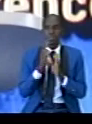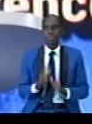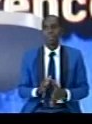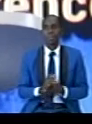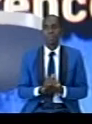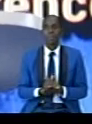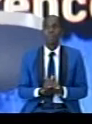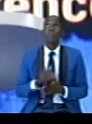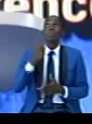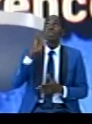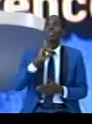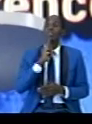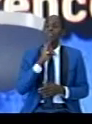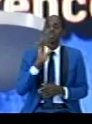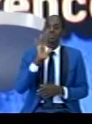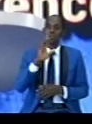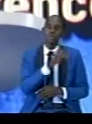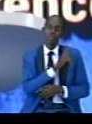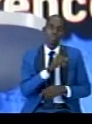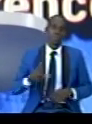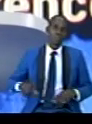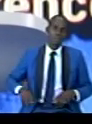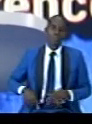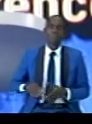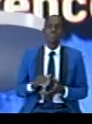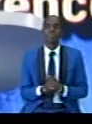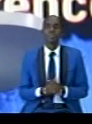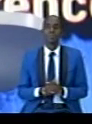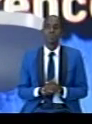He is your Lord.